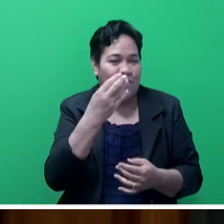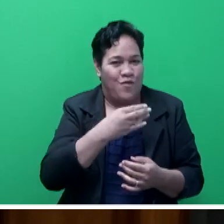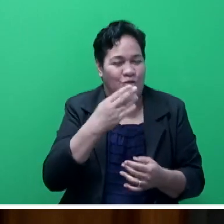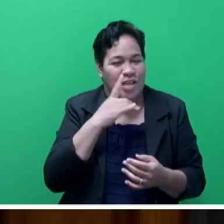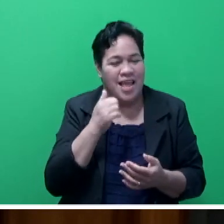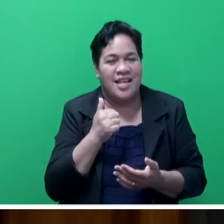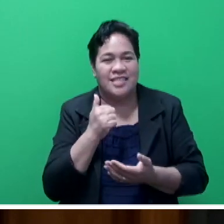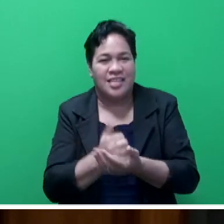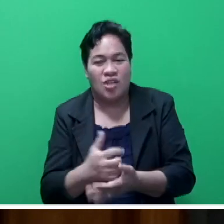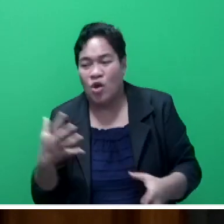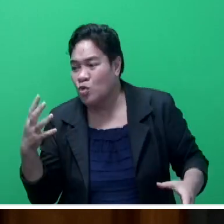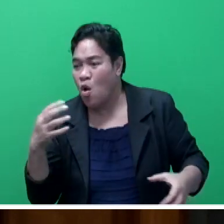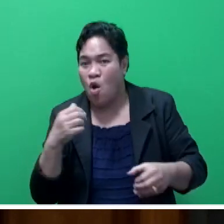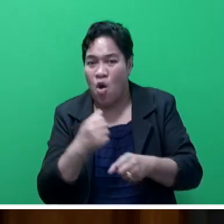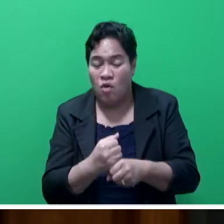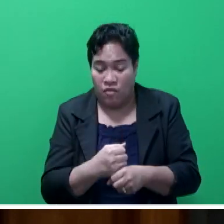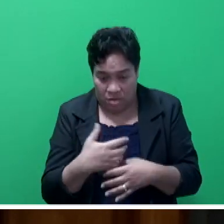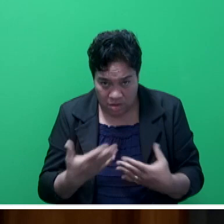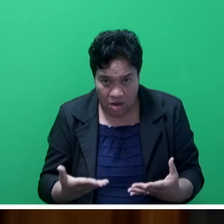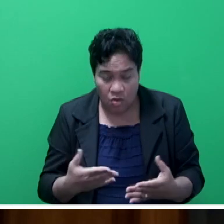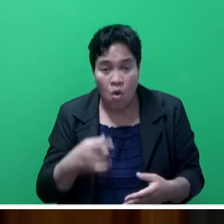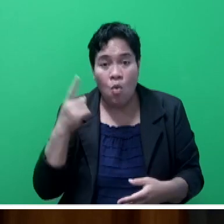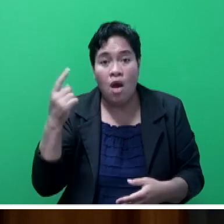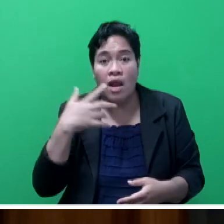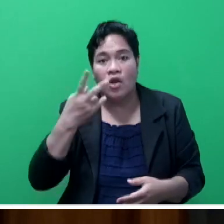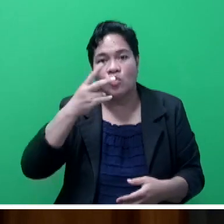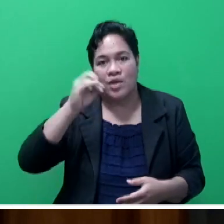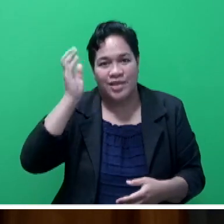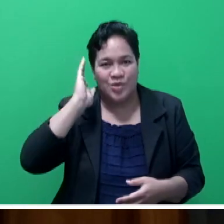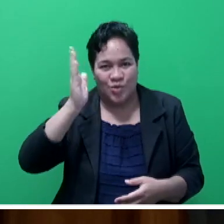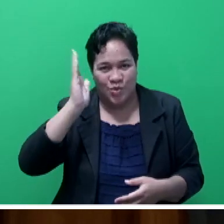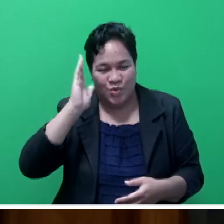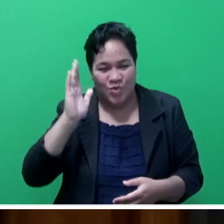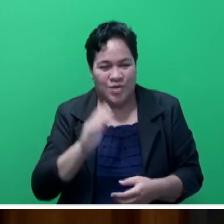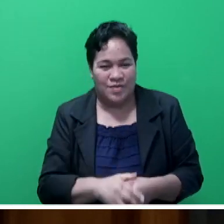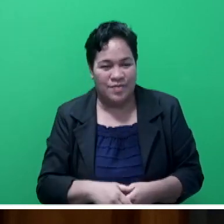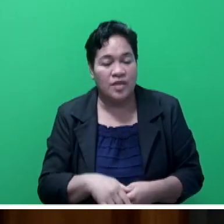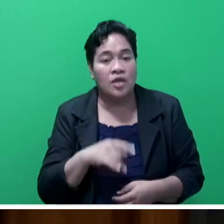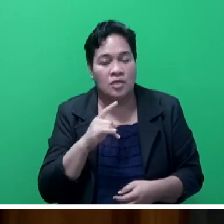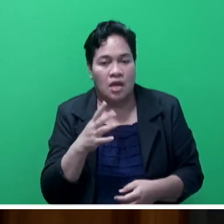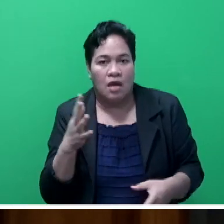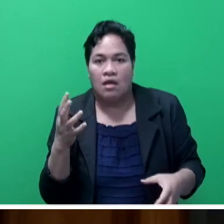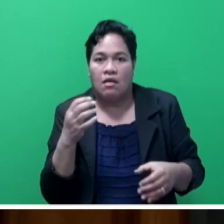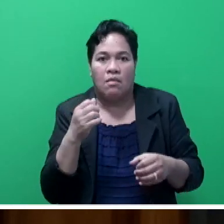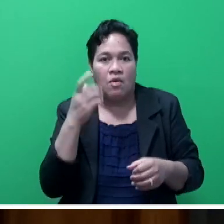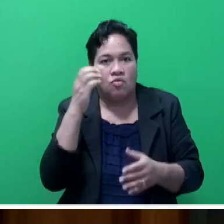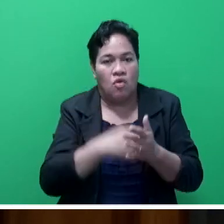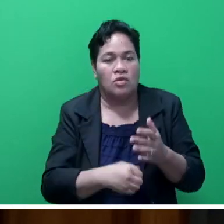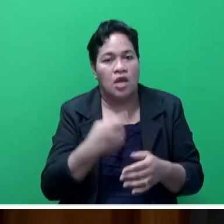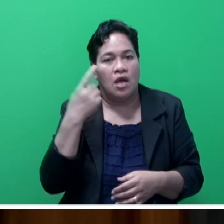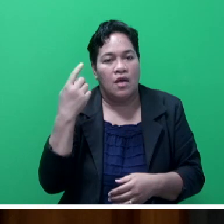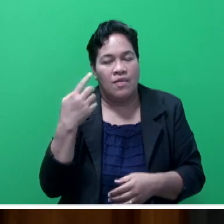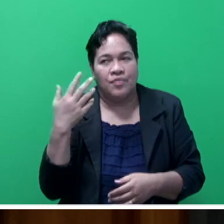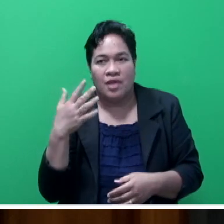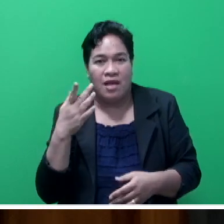total of, till today we assisted a total of 120 schools. That accounts to 46,806 students